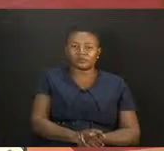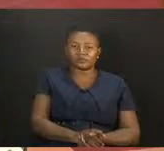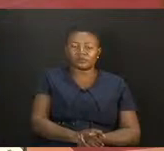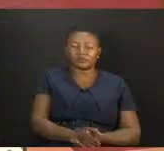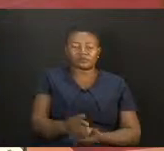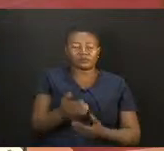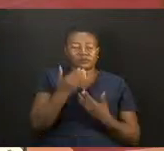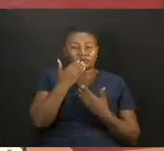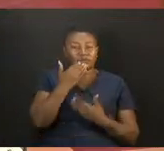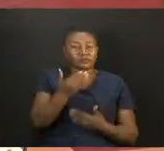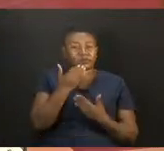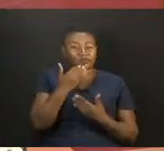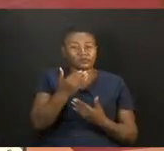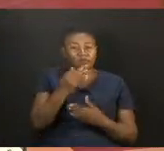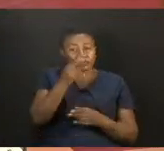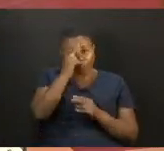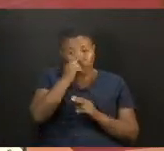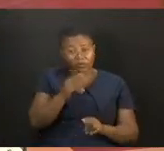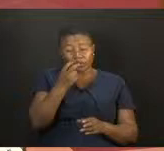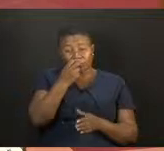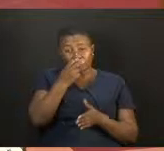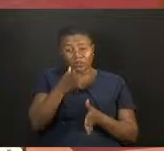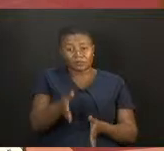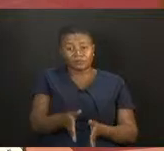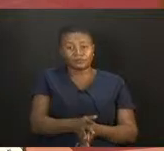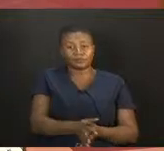Thank you, Honorable Speaker.